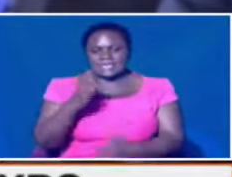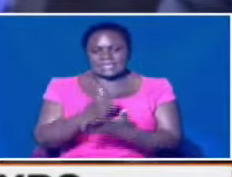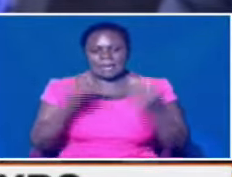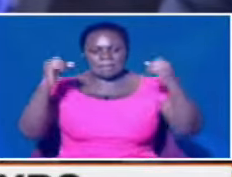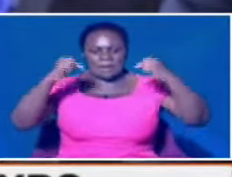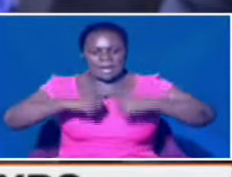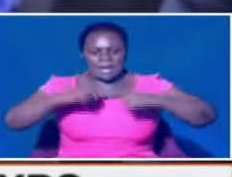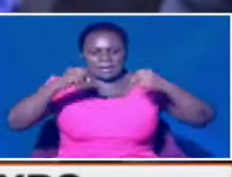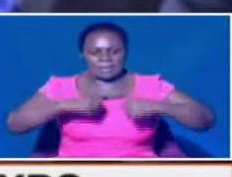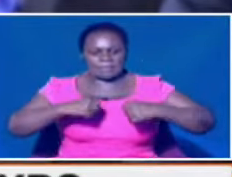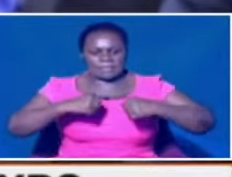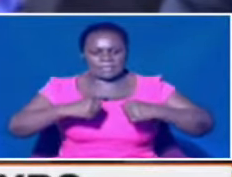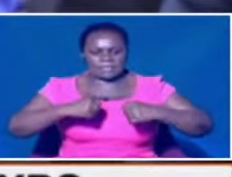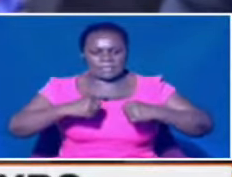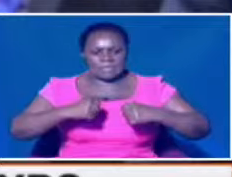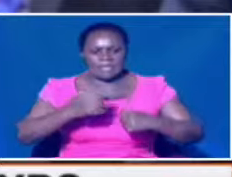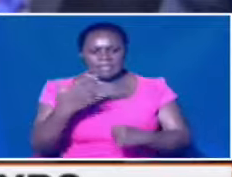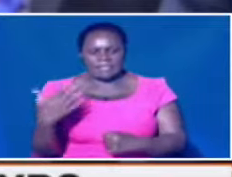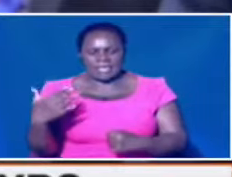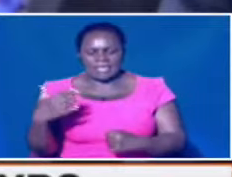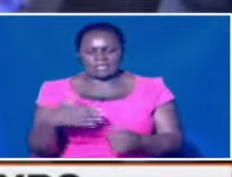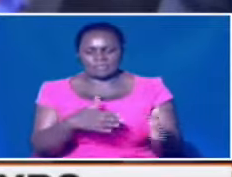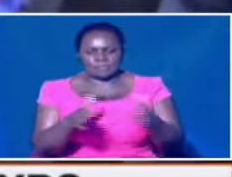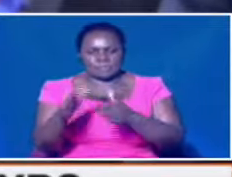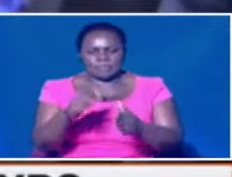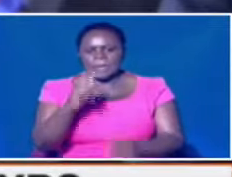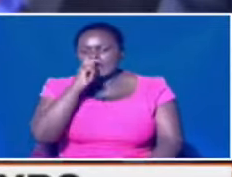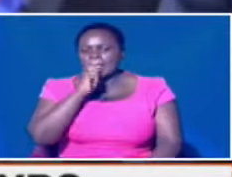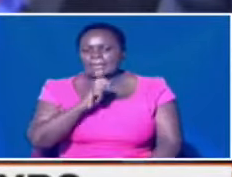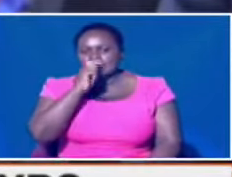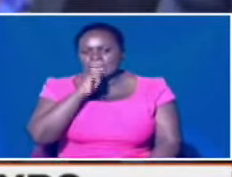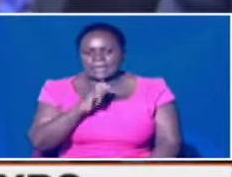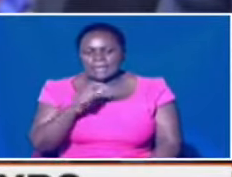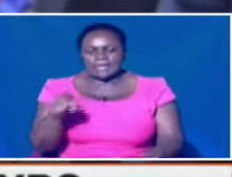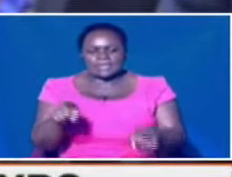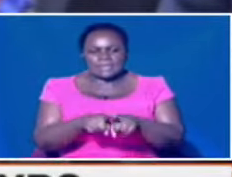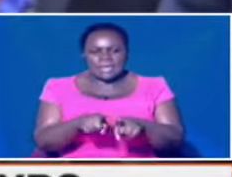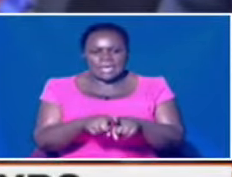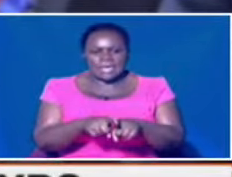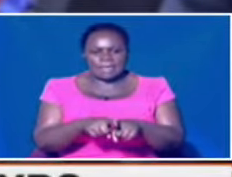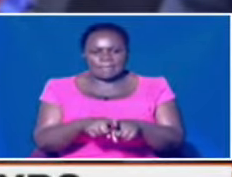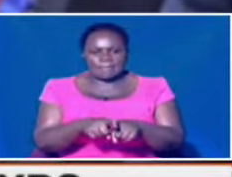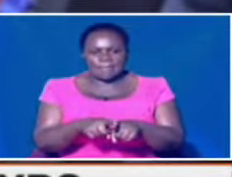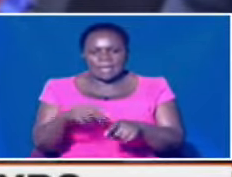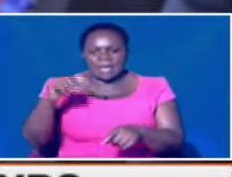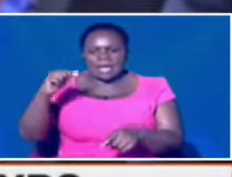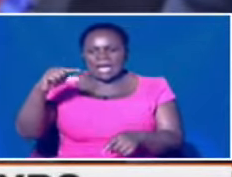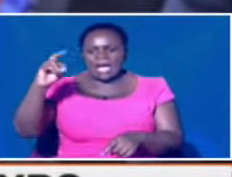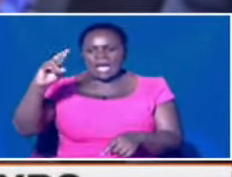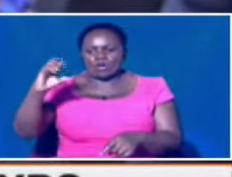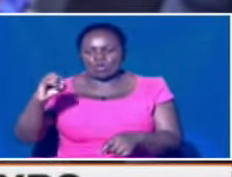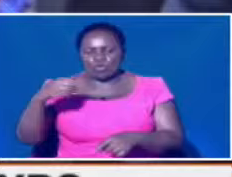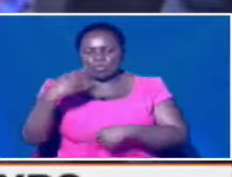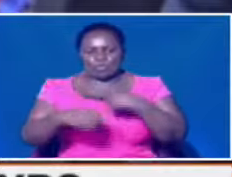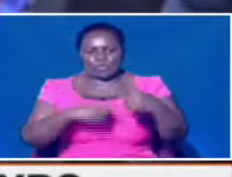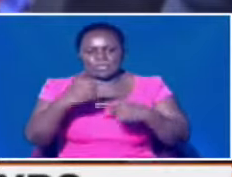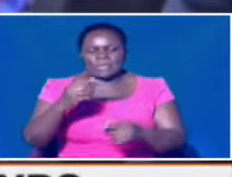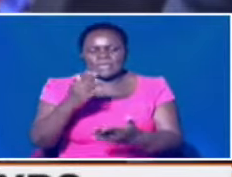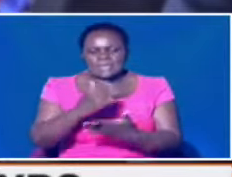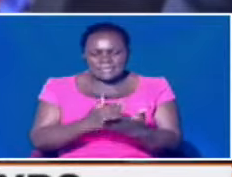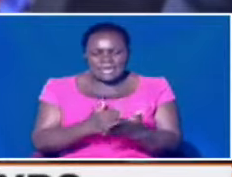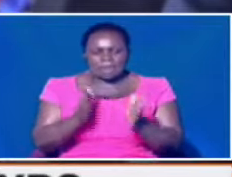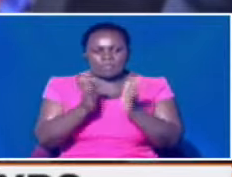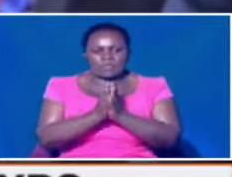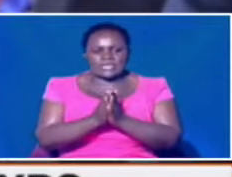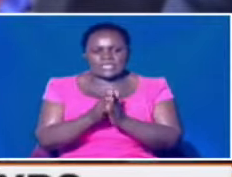deals, infrastructure deals, with Tanzania. We have seen some agro-processing deals with Kenya, some